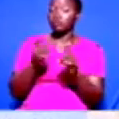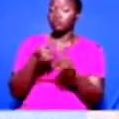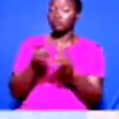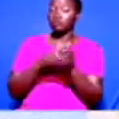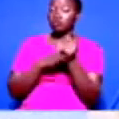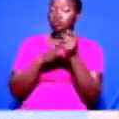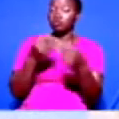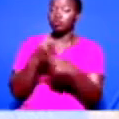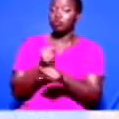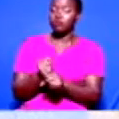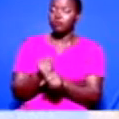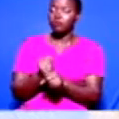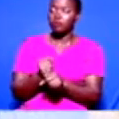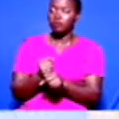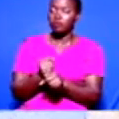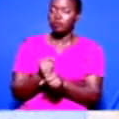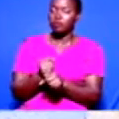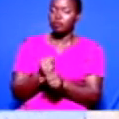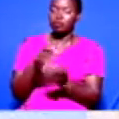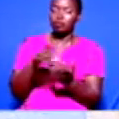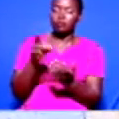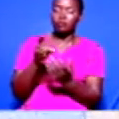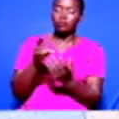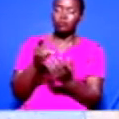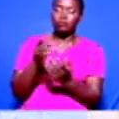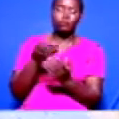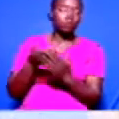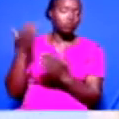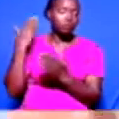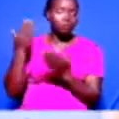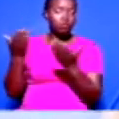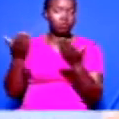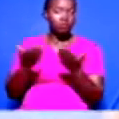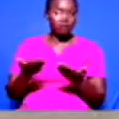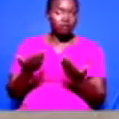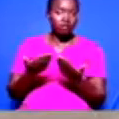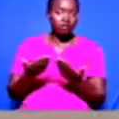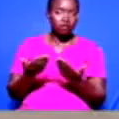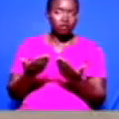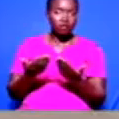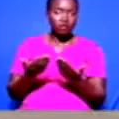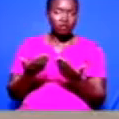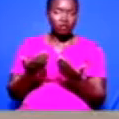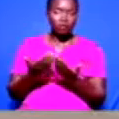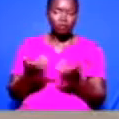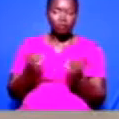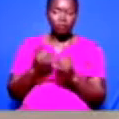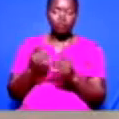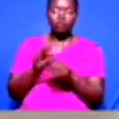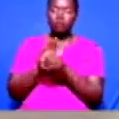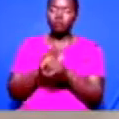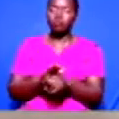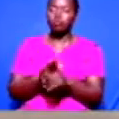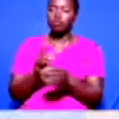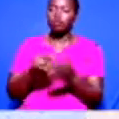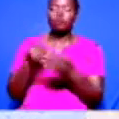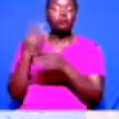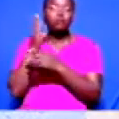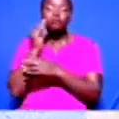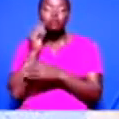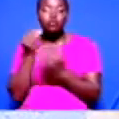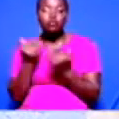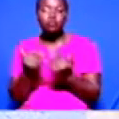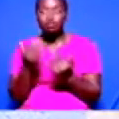make, and choices that our past has brought us to, from colonialism to what we're experiencing right now. Why do